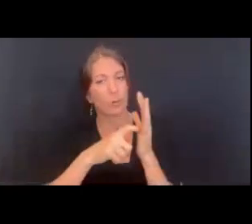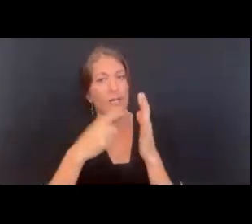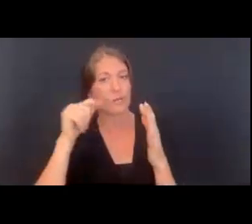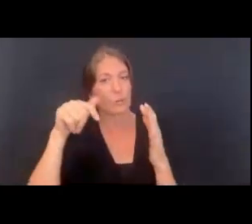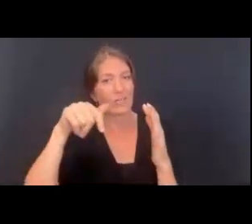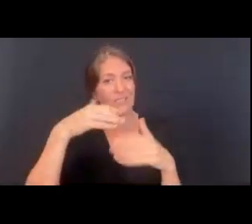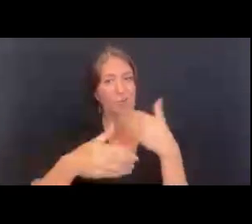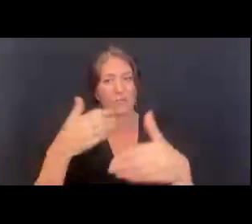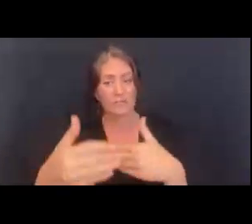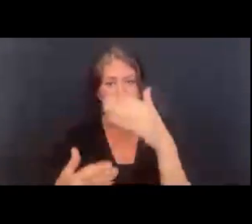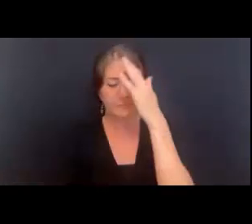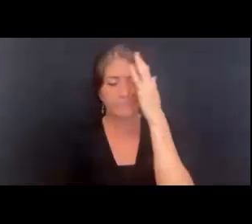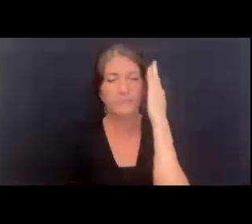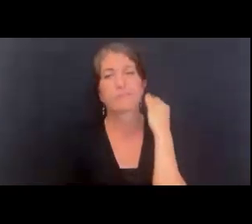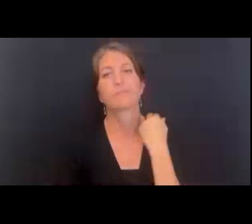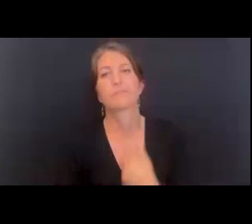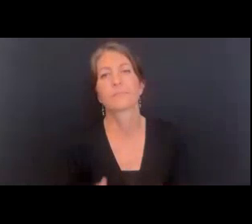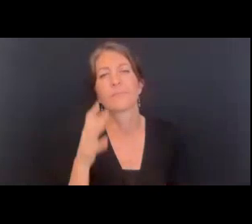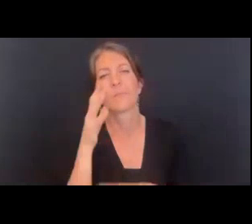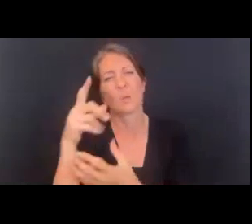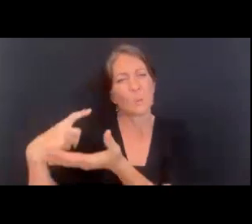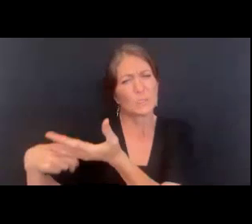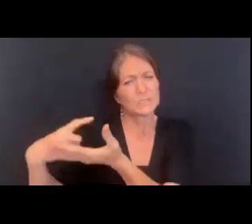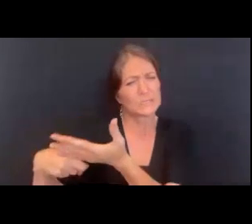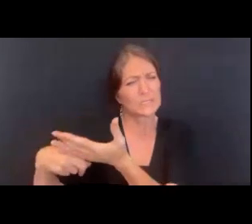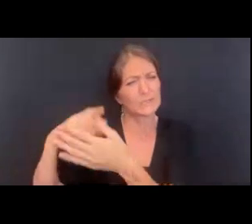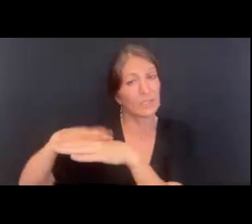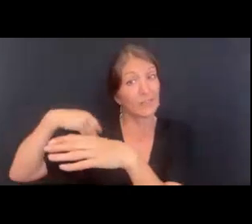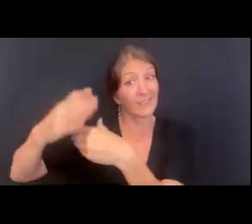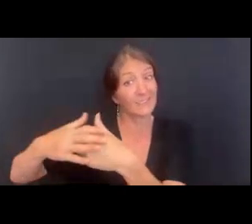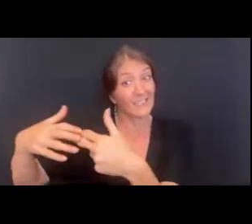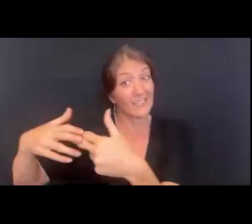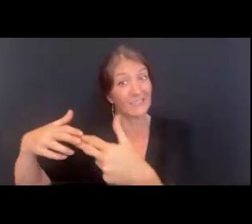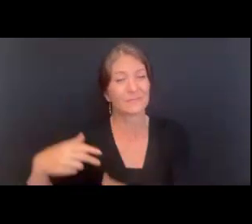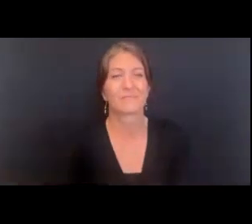And actually, we'll speak a little bit more about that on the next slide.